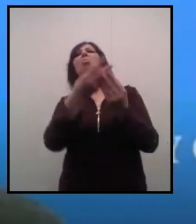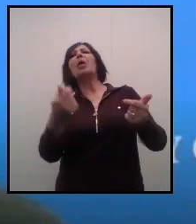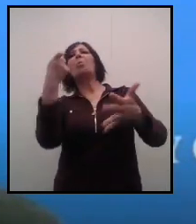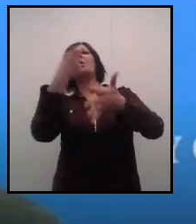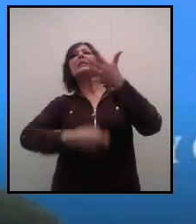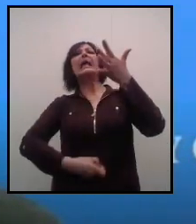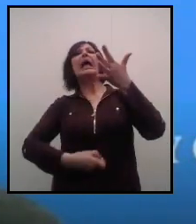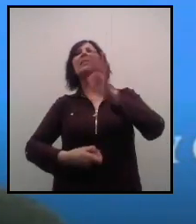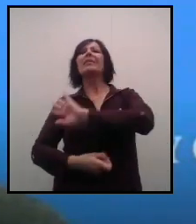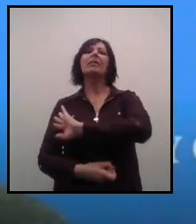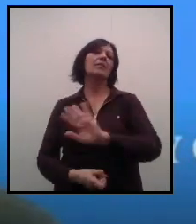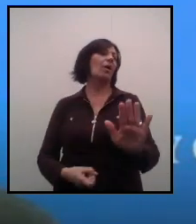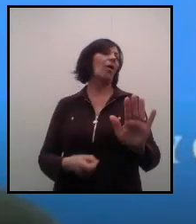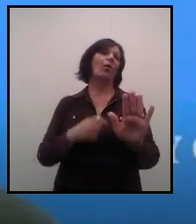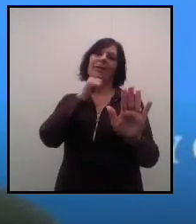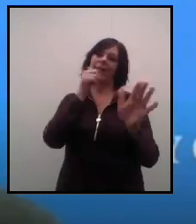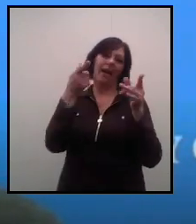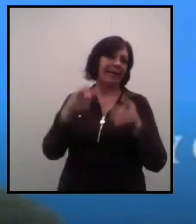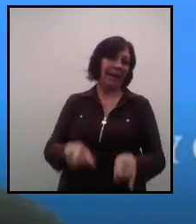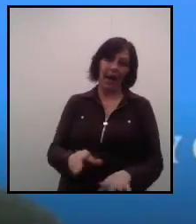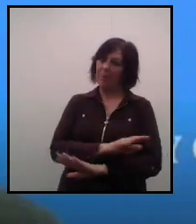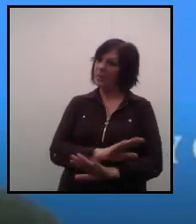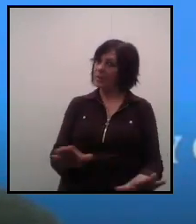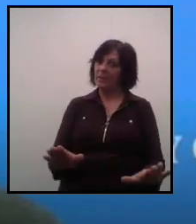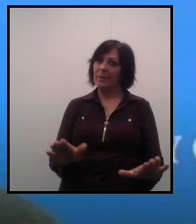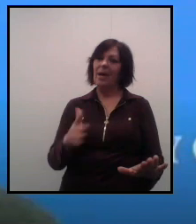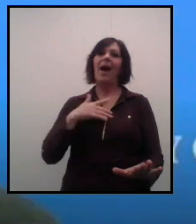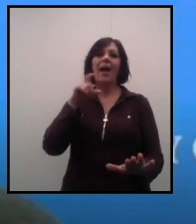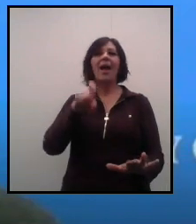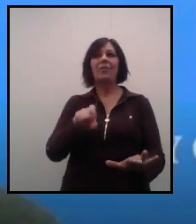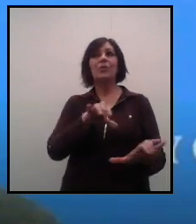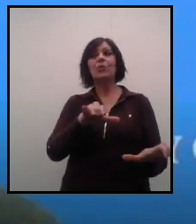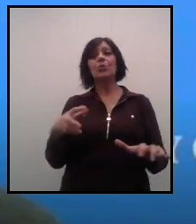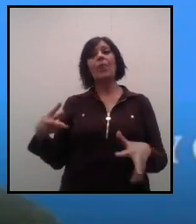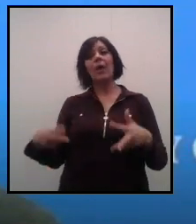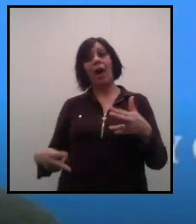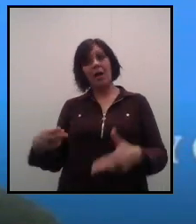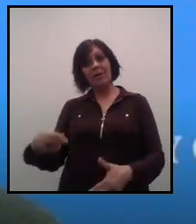make up for the shortfall. That's just not going to happen. So I have to do the alternatives.